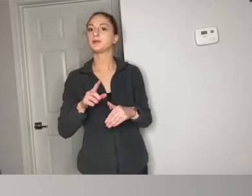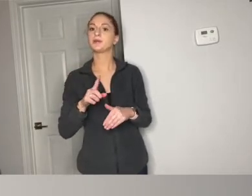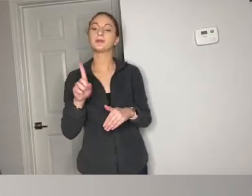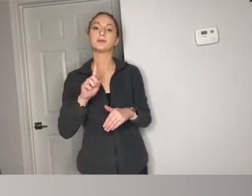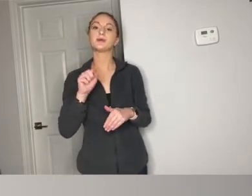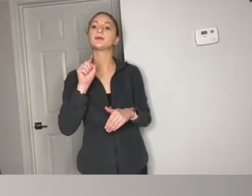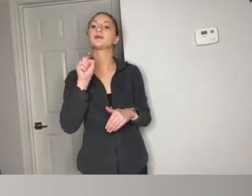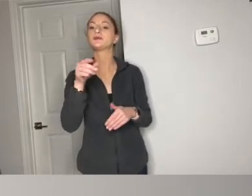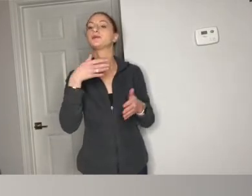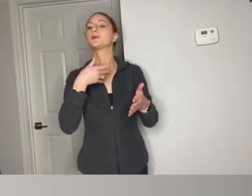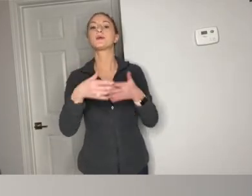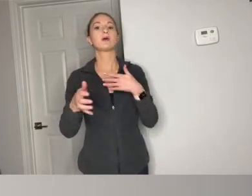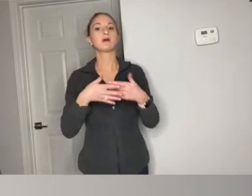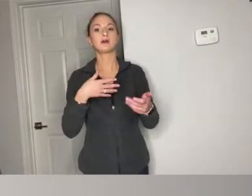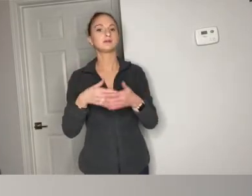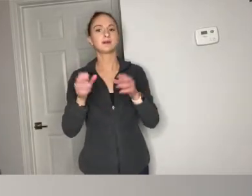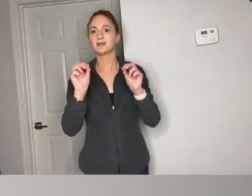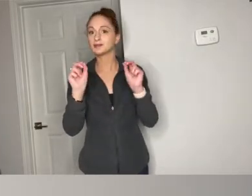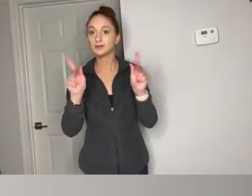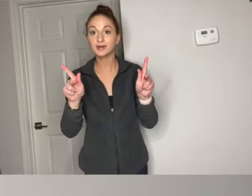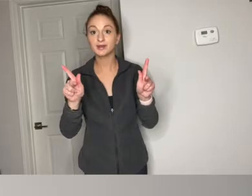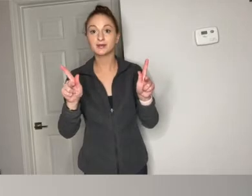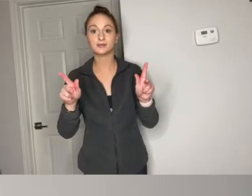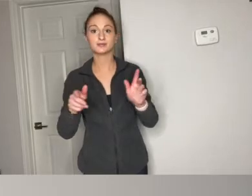you are comfortable.